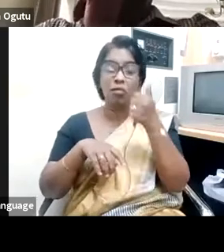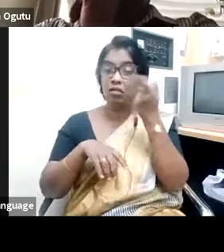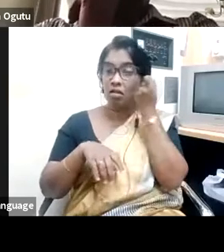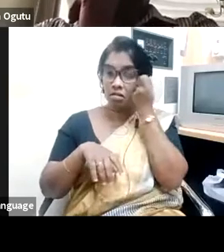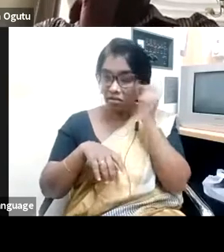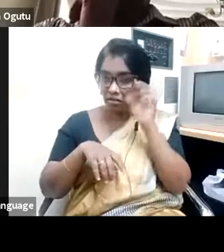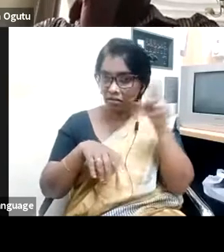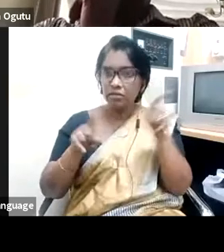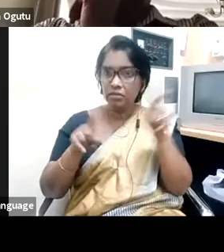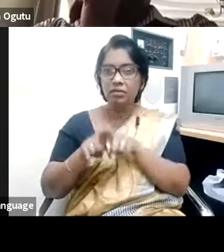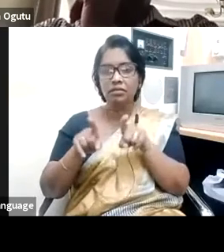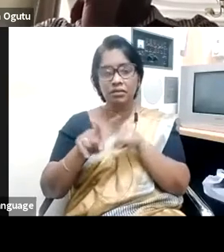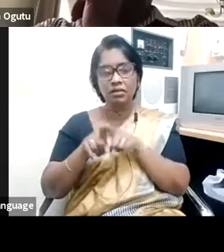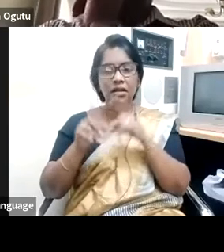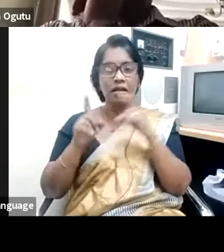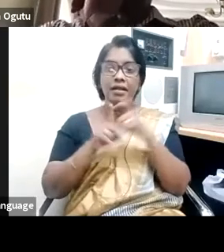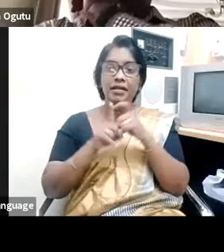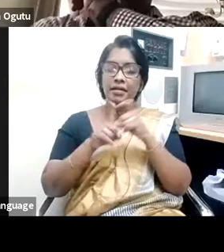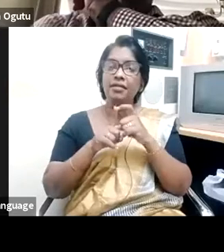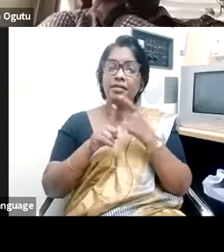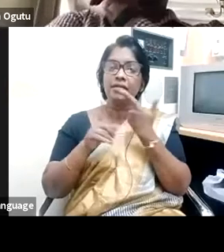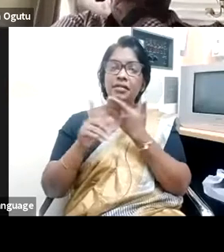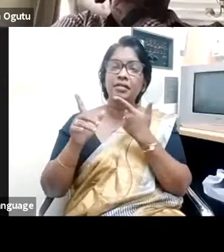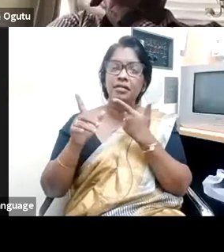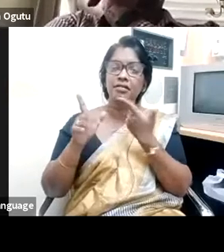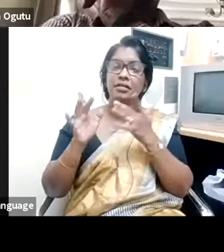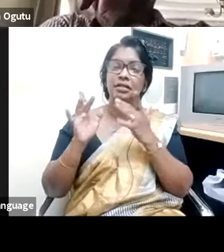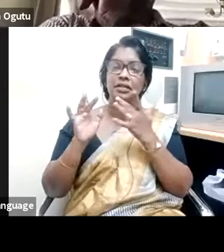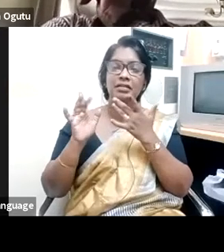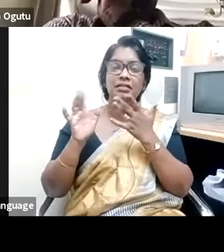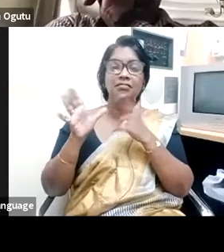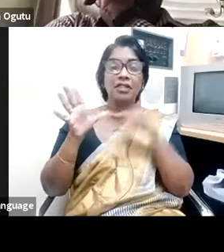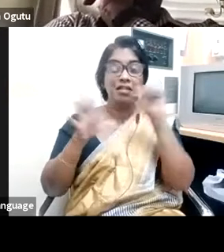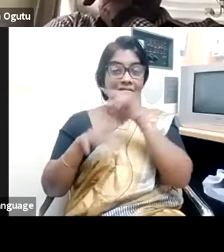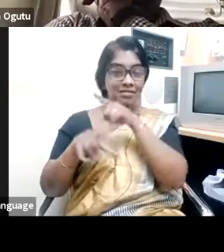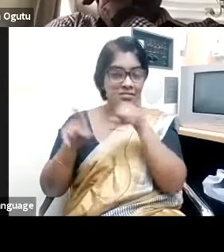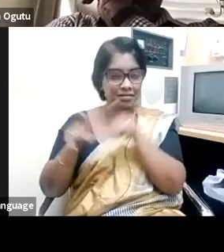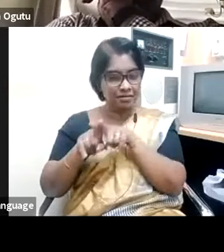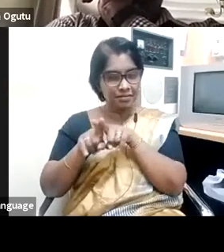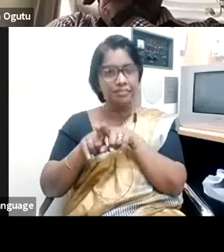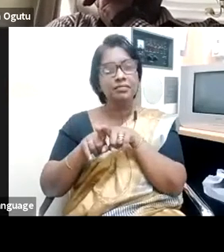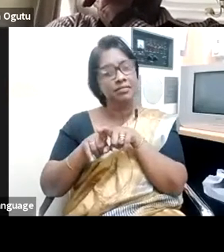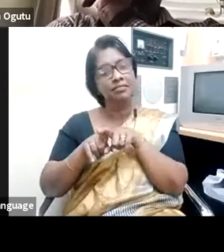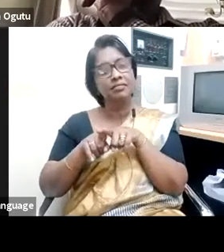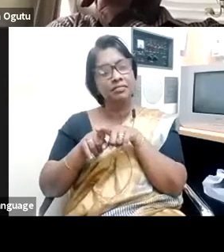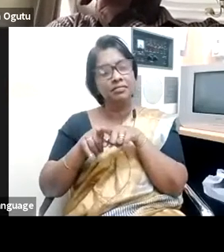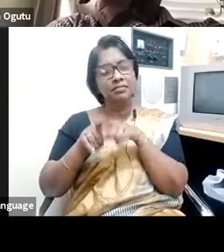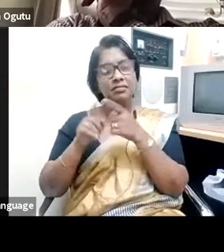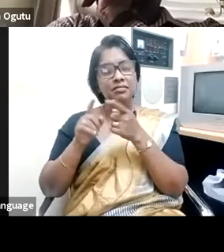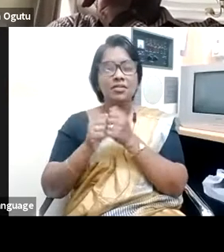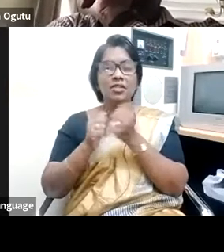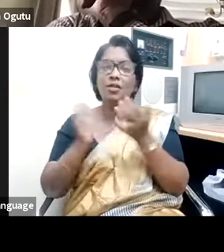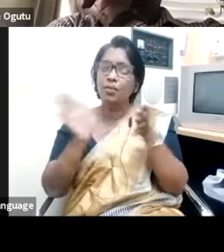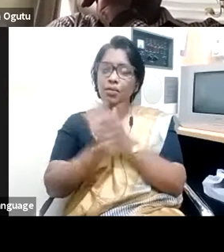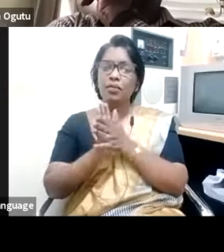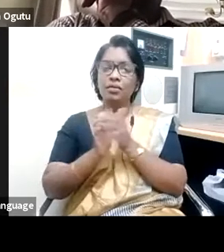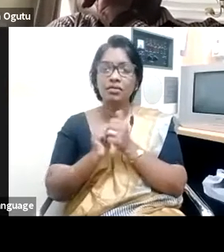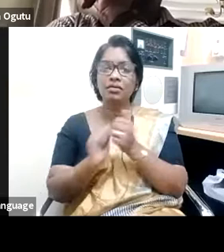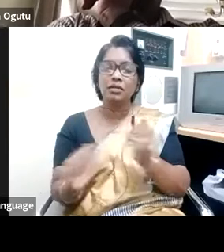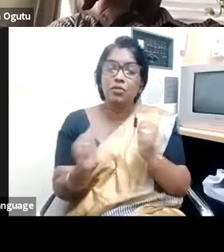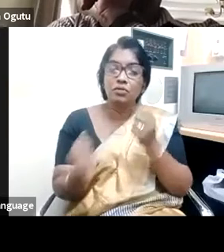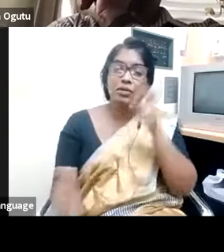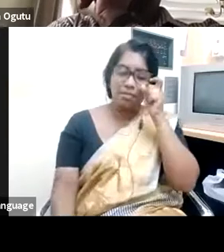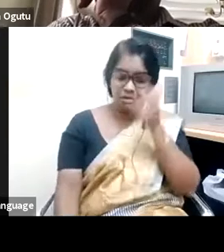Axiata Innovation Fund, to be able to give them some money to go try out this thing, give them a sabbatical. If